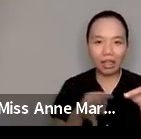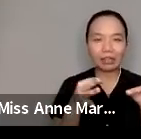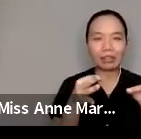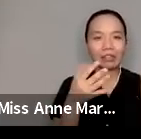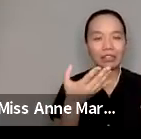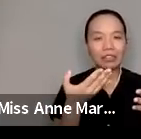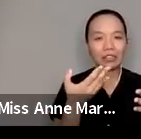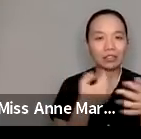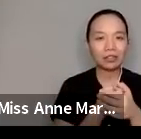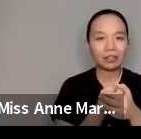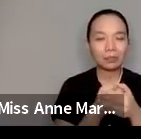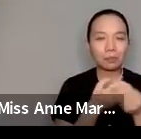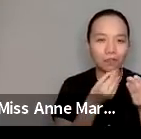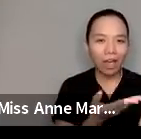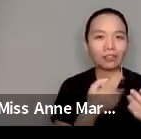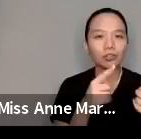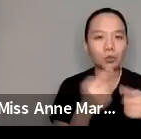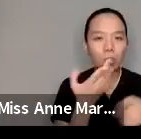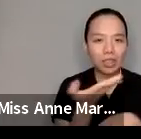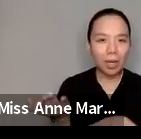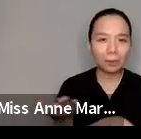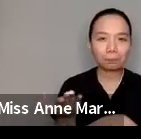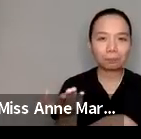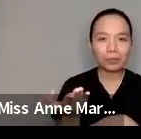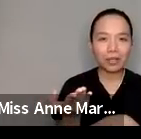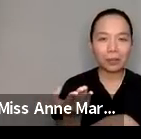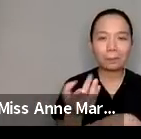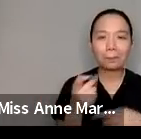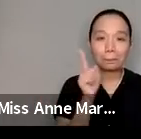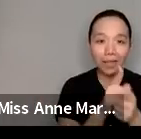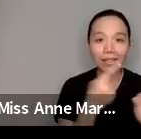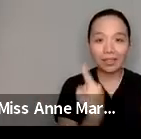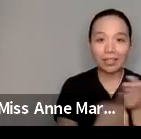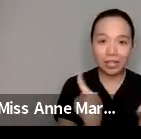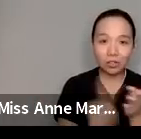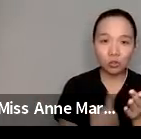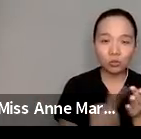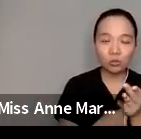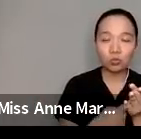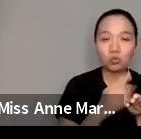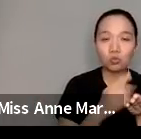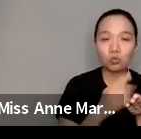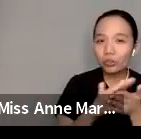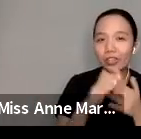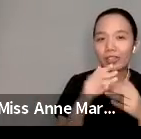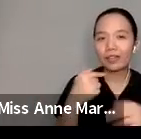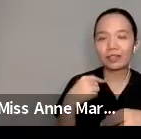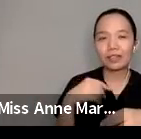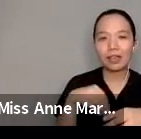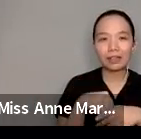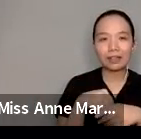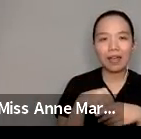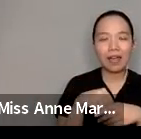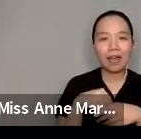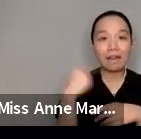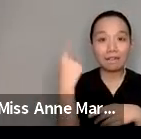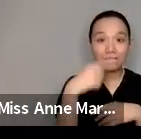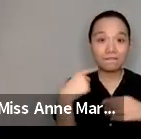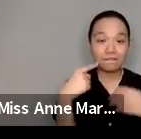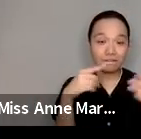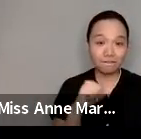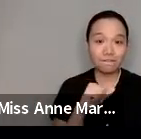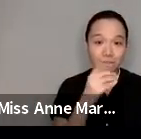them. It made the discussion that previously went smoothly in face-to-face classes cannot be reached